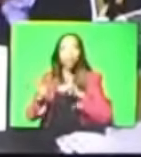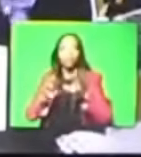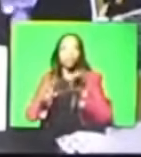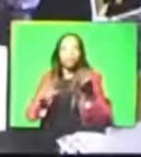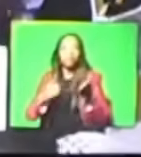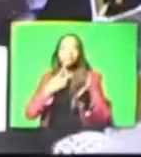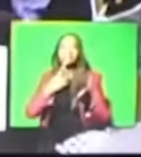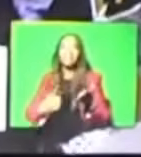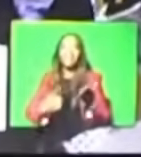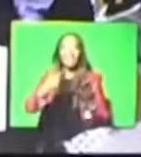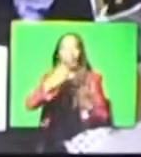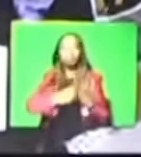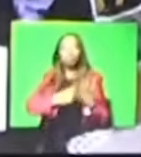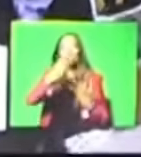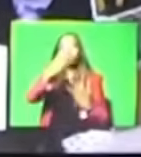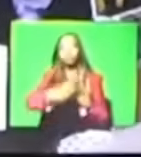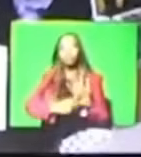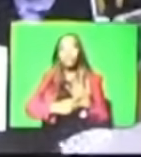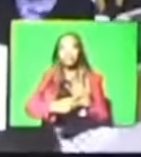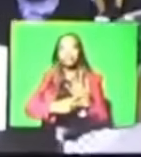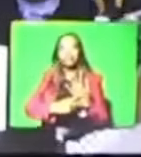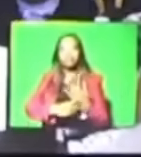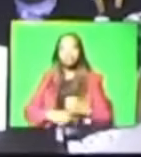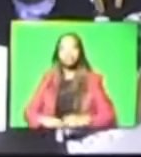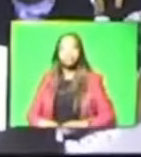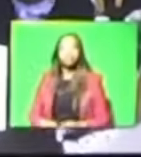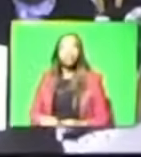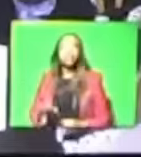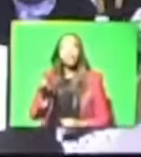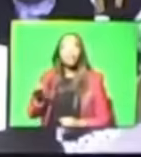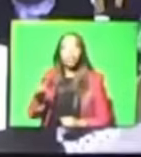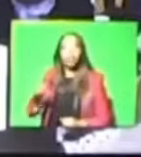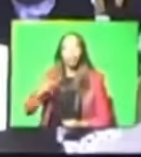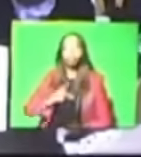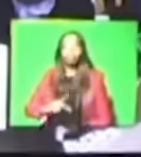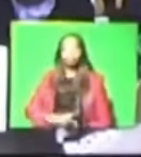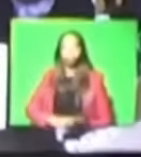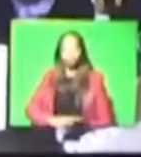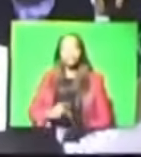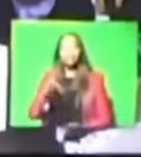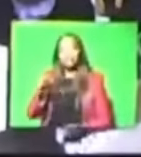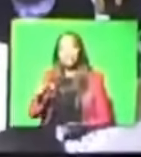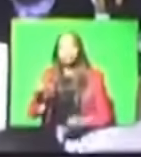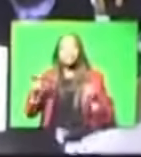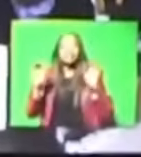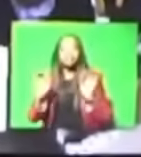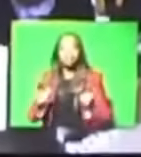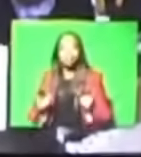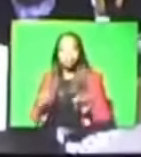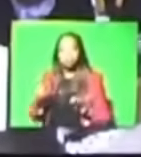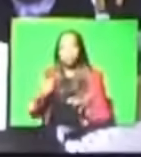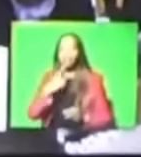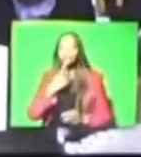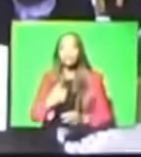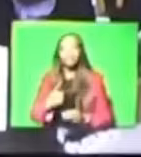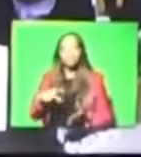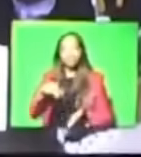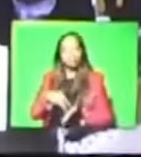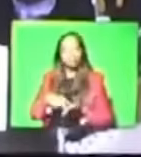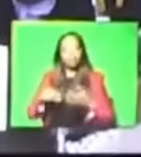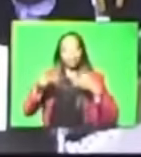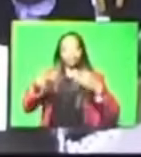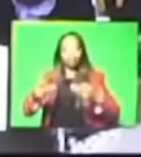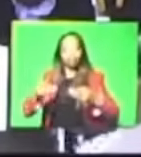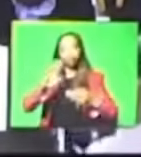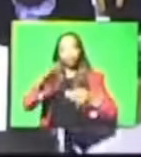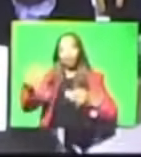project, meaning that the President is acting on behalf of other people. So